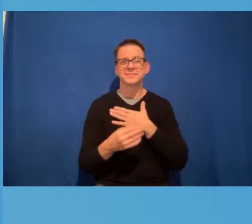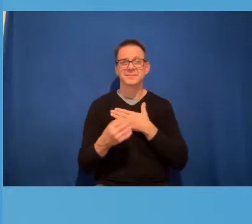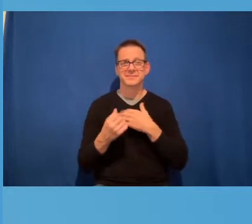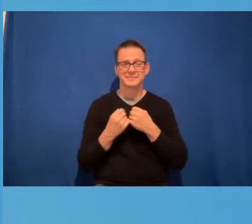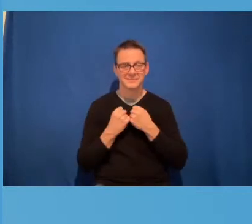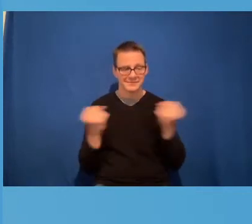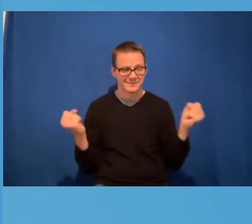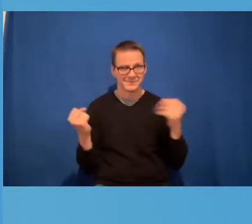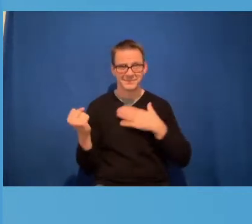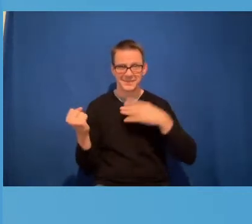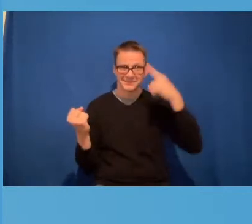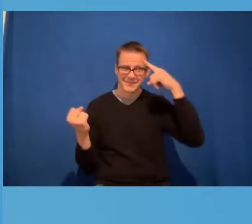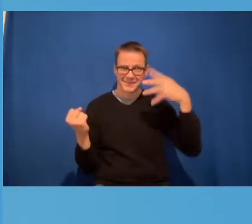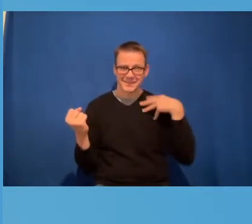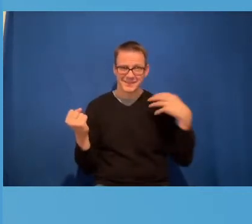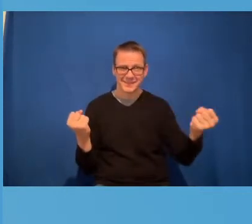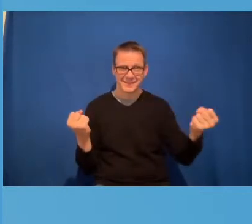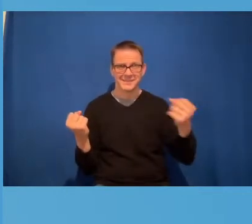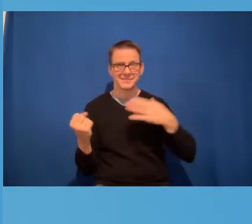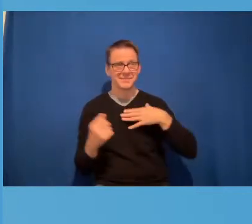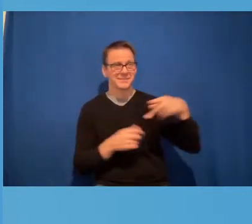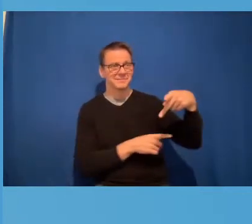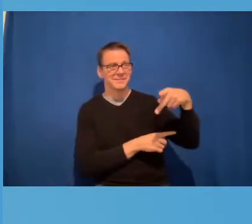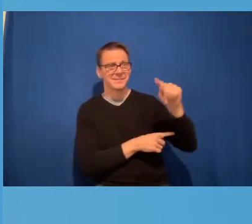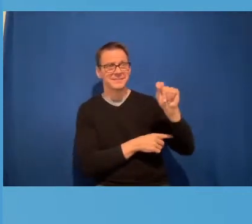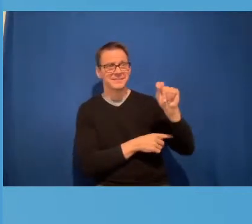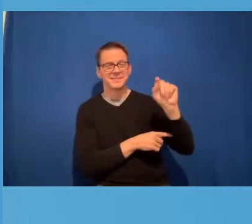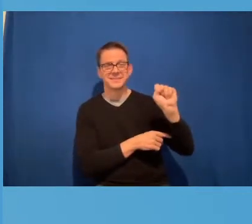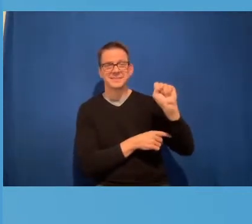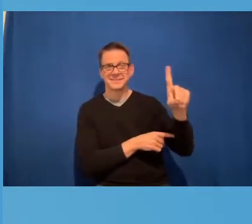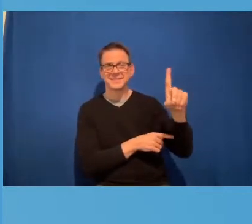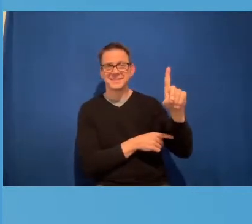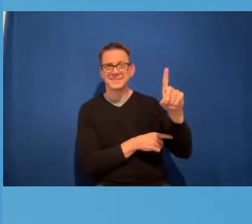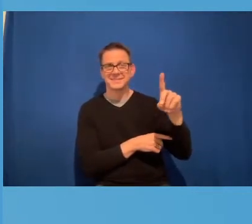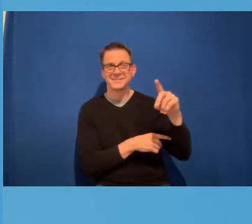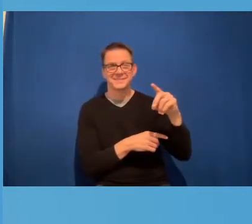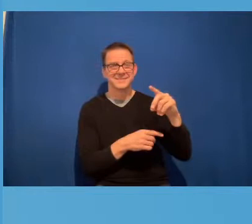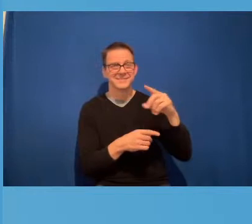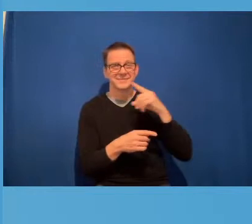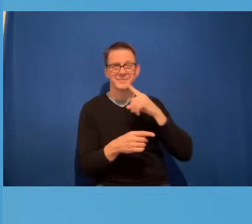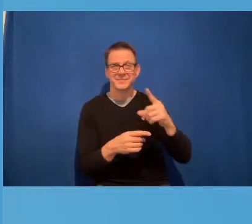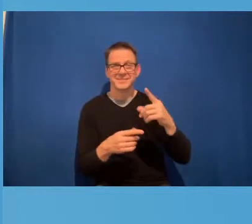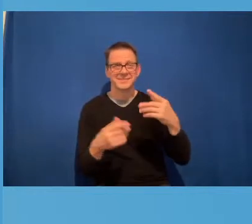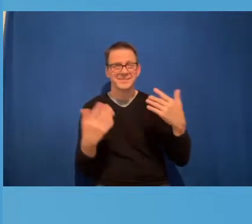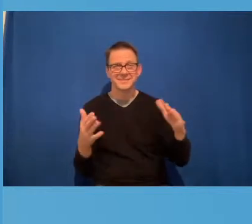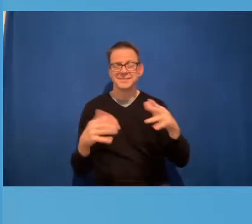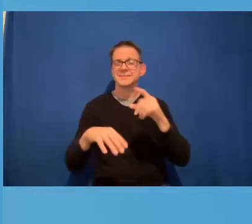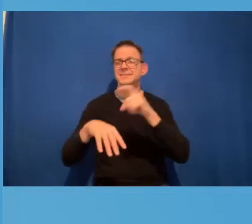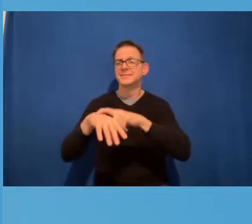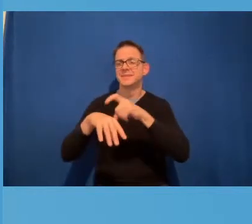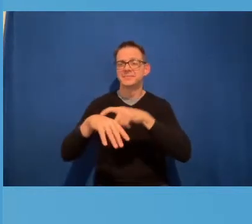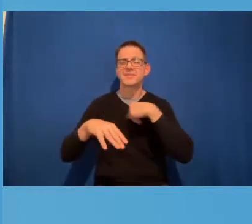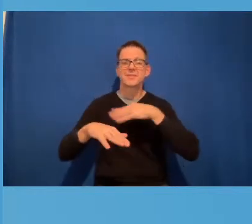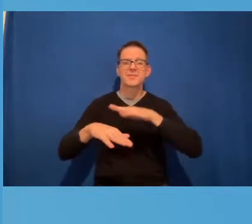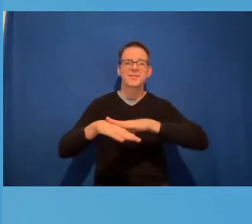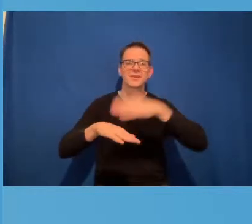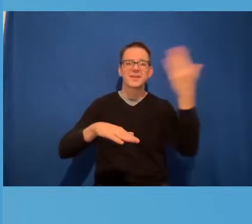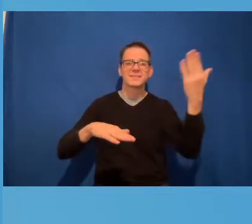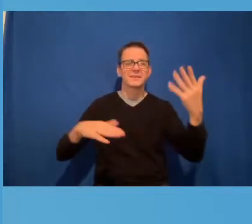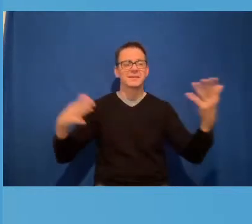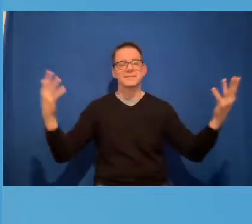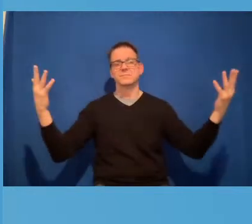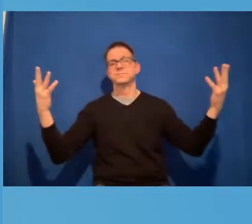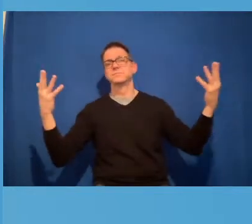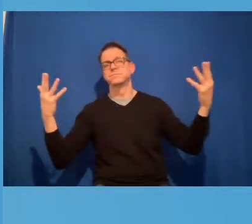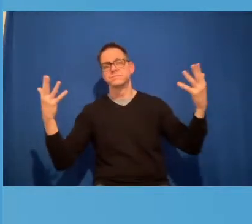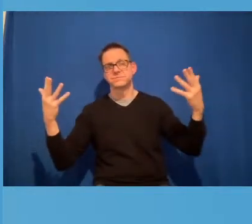time off or to take some time away. But we all have professional ethics. And there's this piece of being a healthcare worker and being a physician that